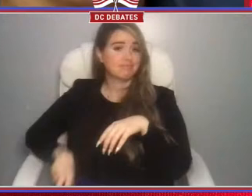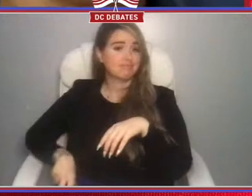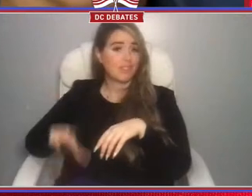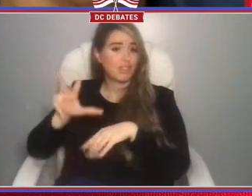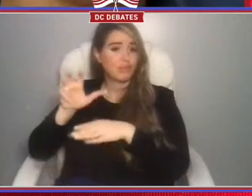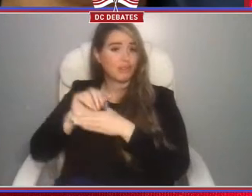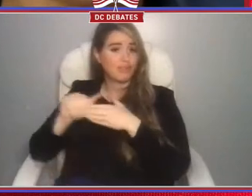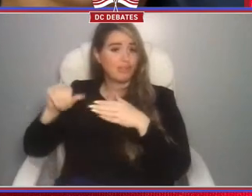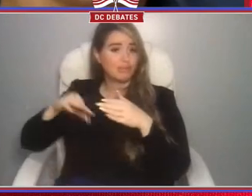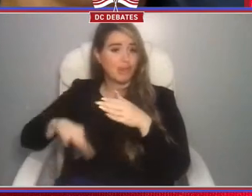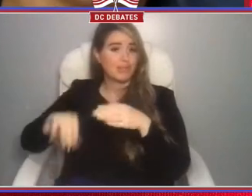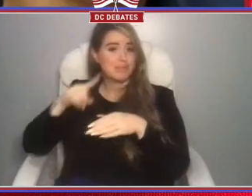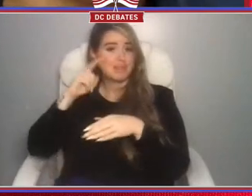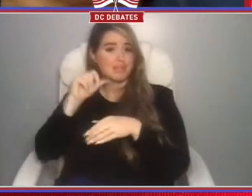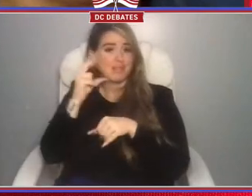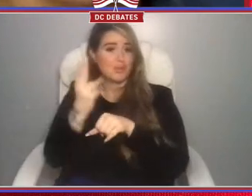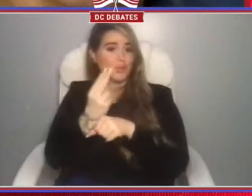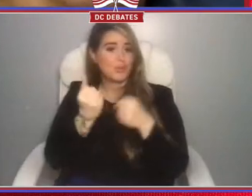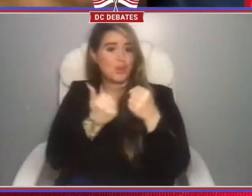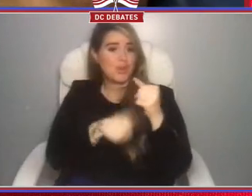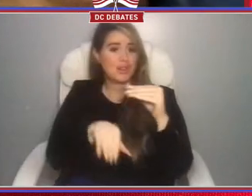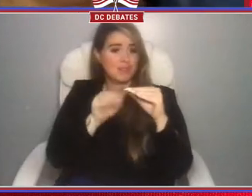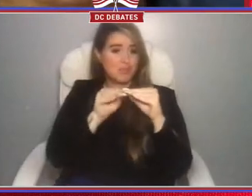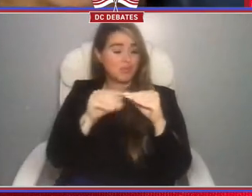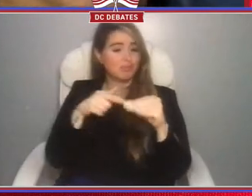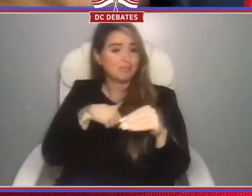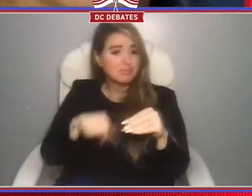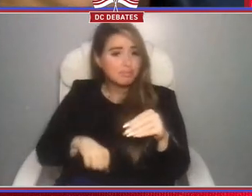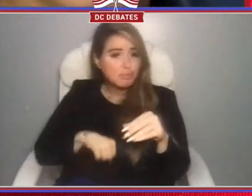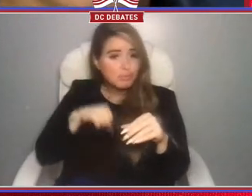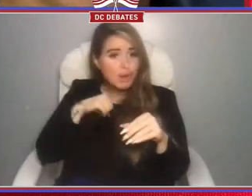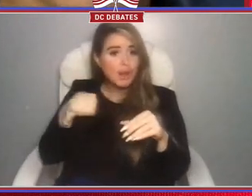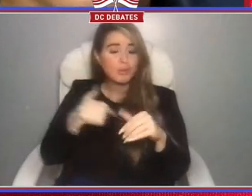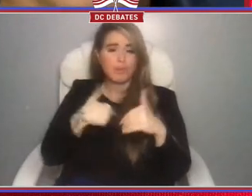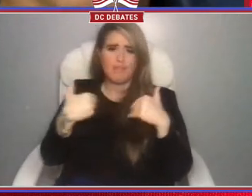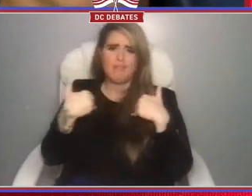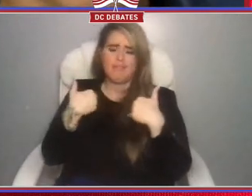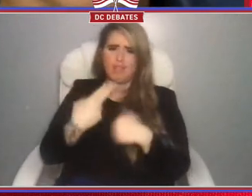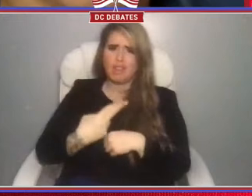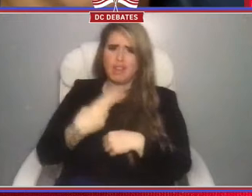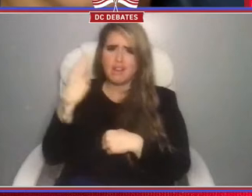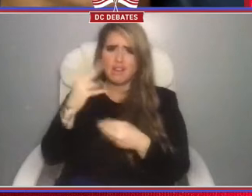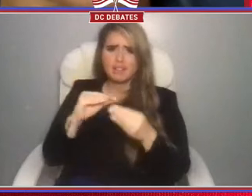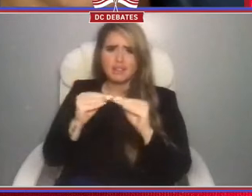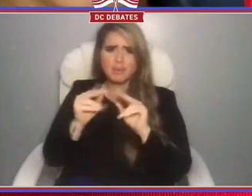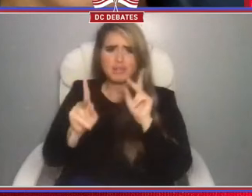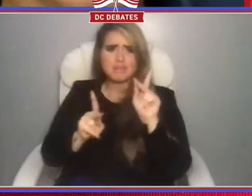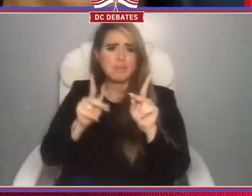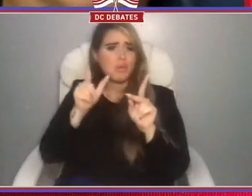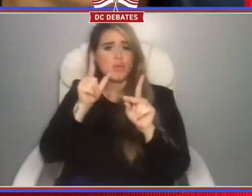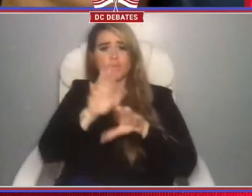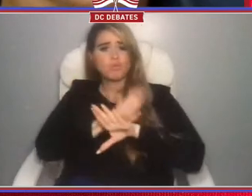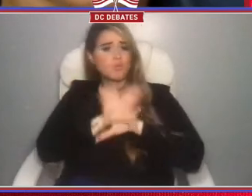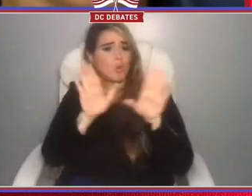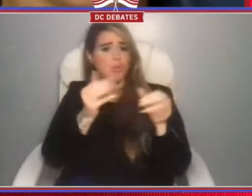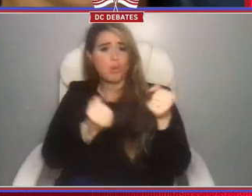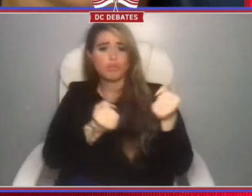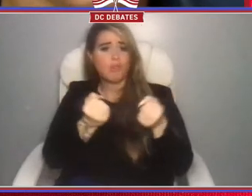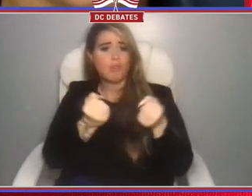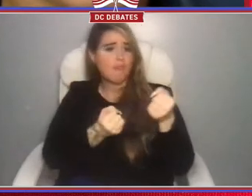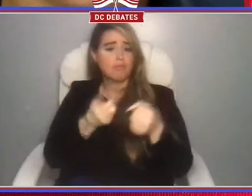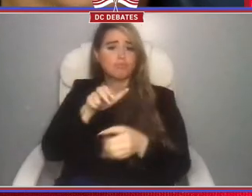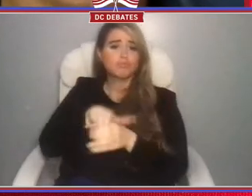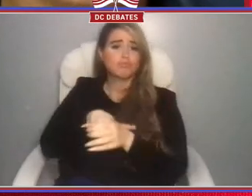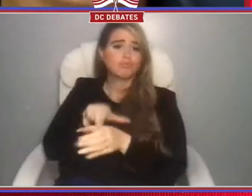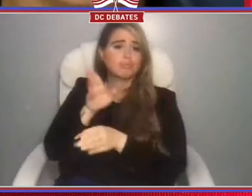I'm very proud that we have a huge number of people who don't ride in their cars to work, but we know that we